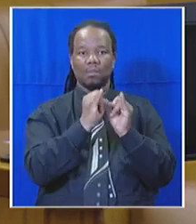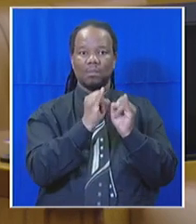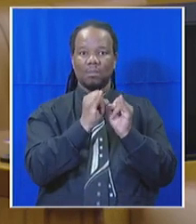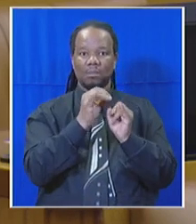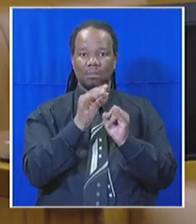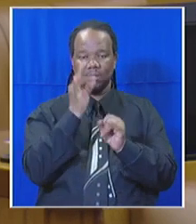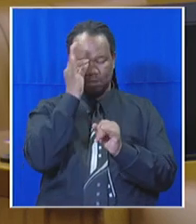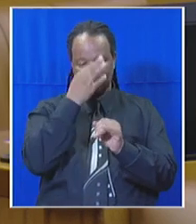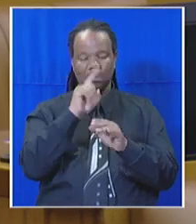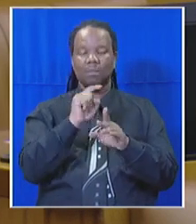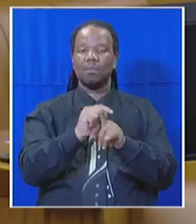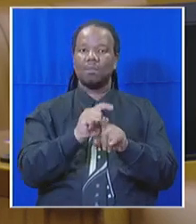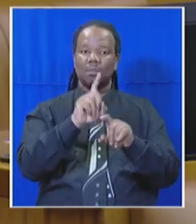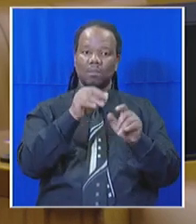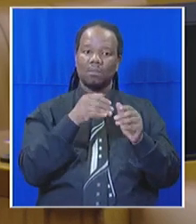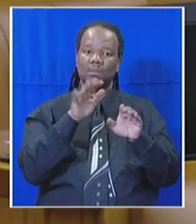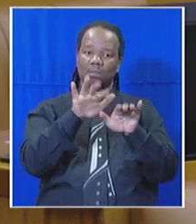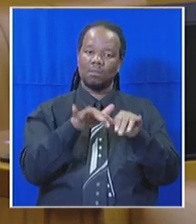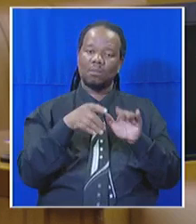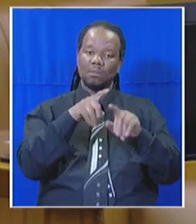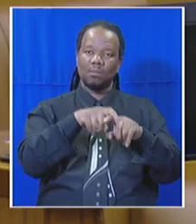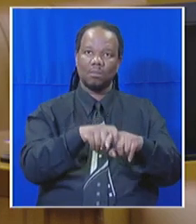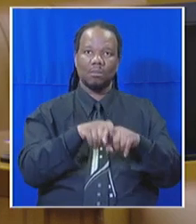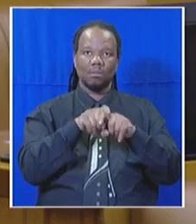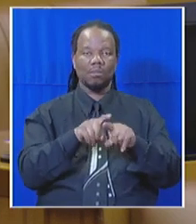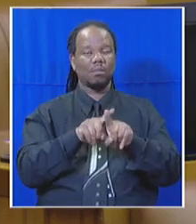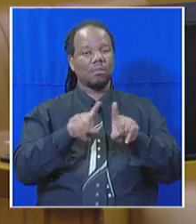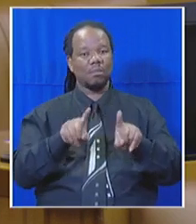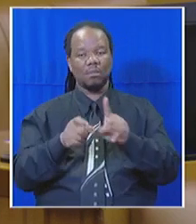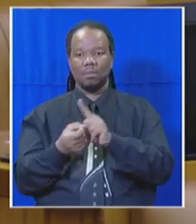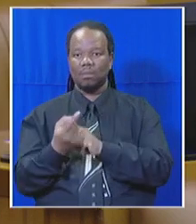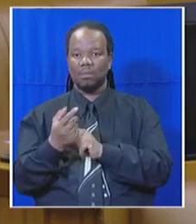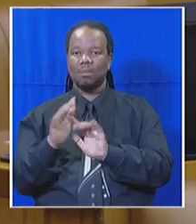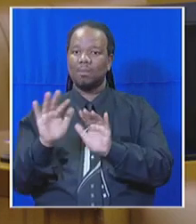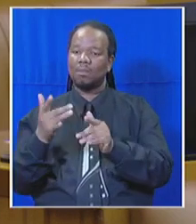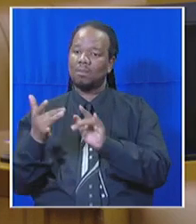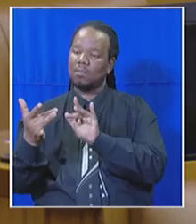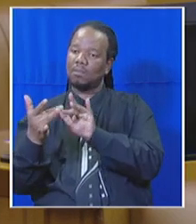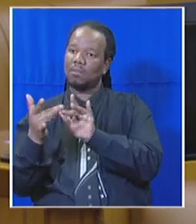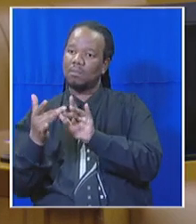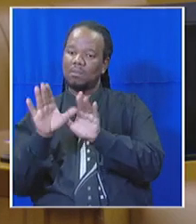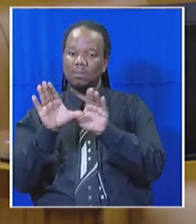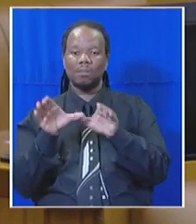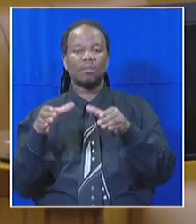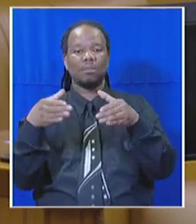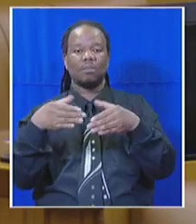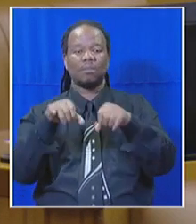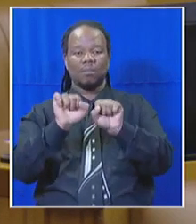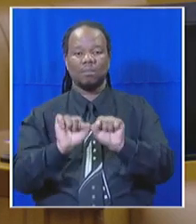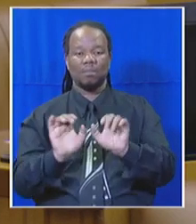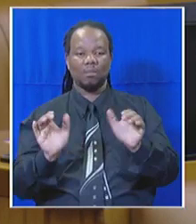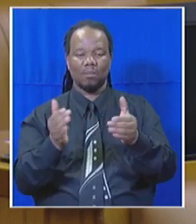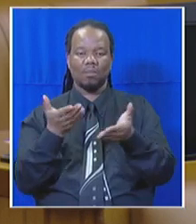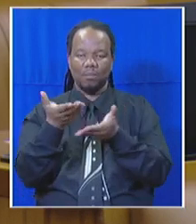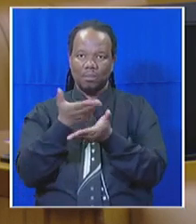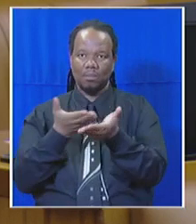attend the House. Now, if that is not happening, I think we've got to refer that to the chair of committees to find out exactly why that is not happening. And I see